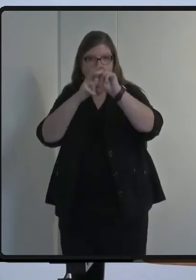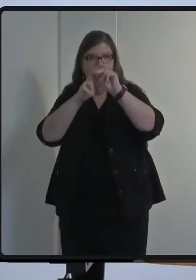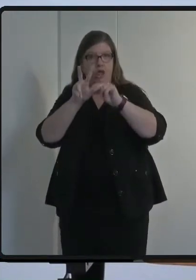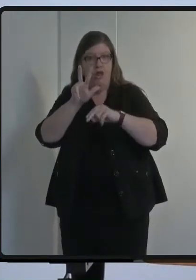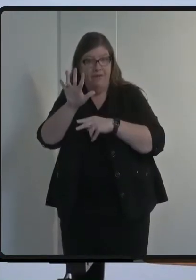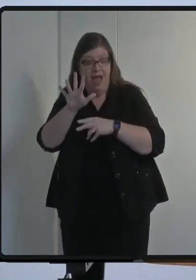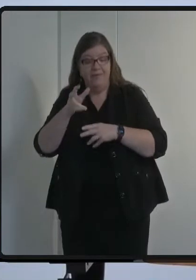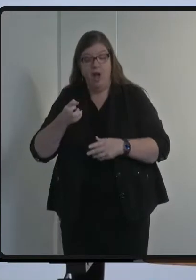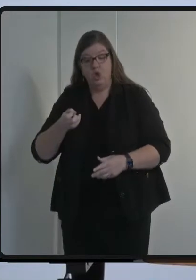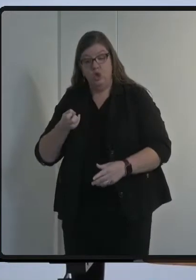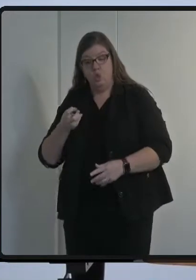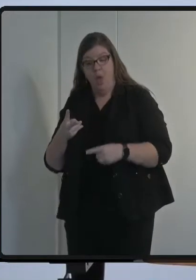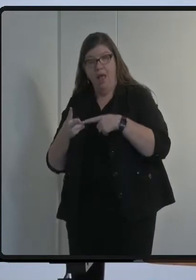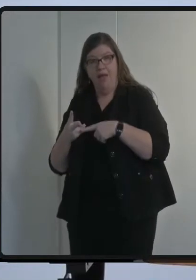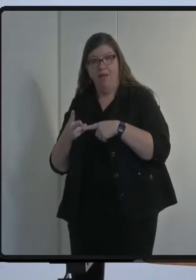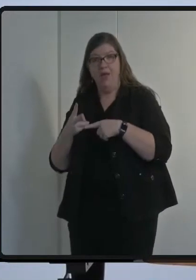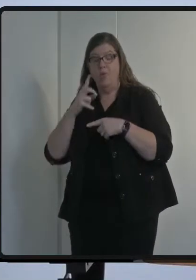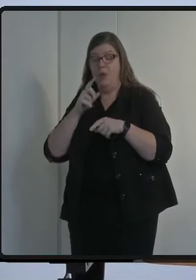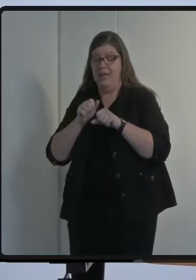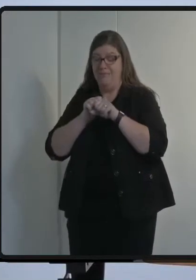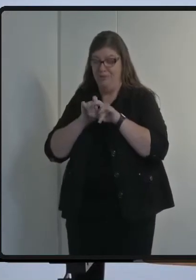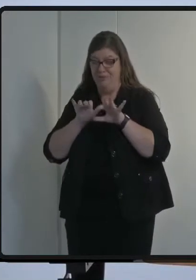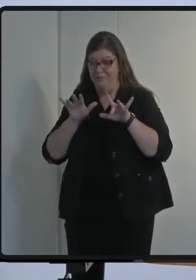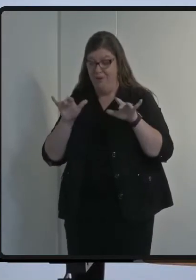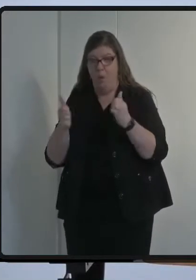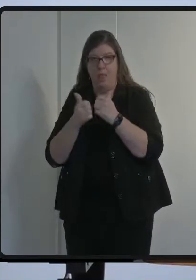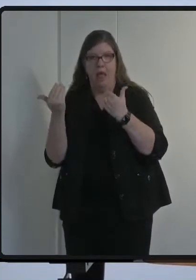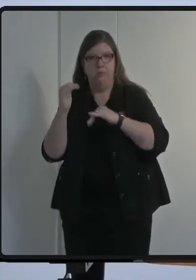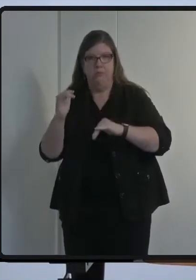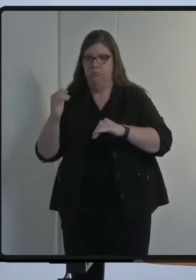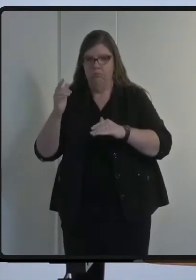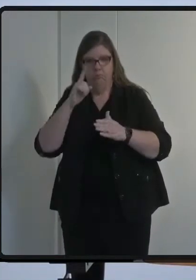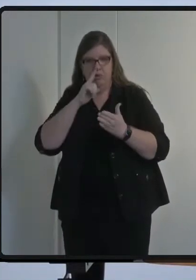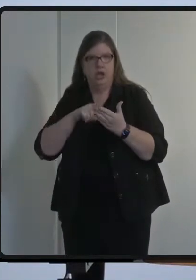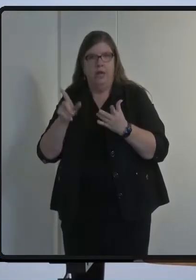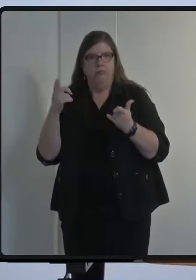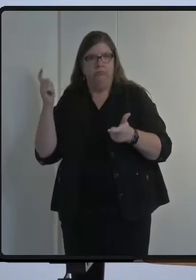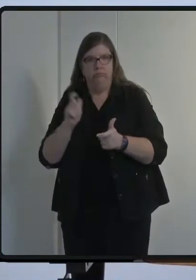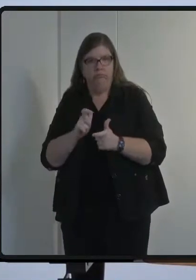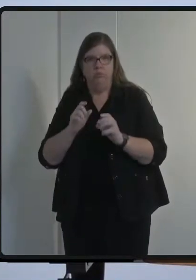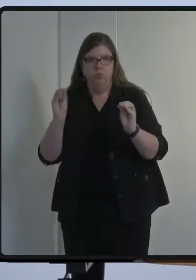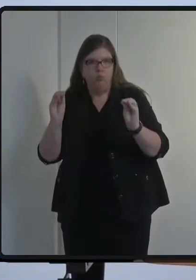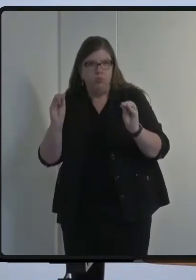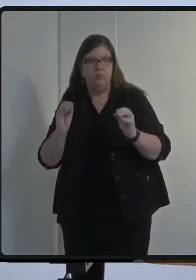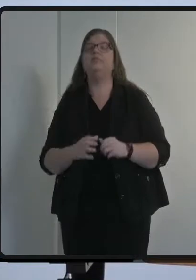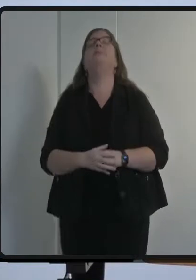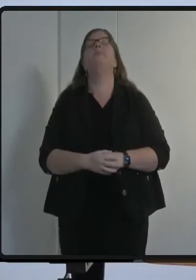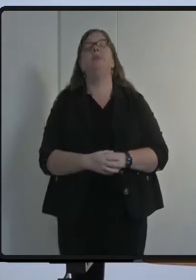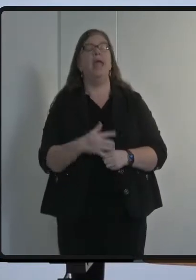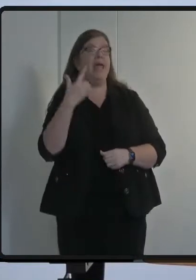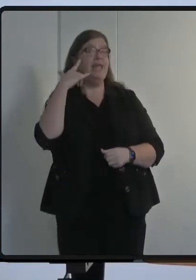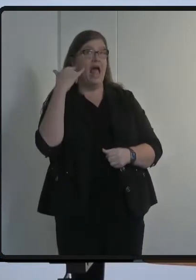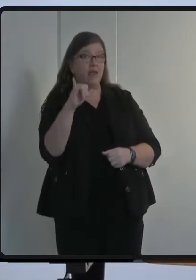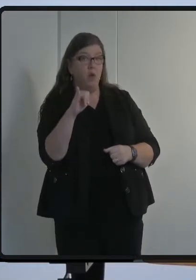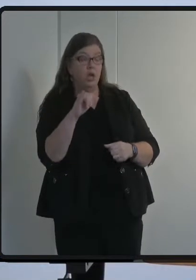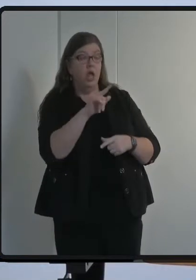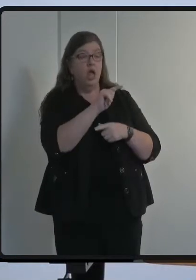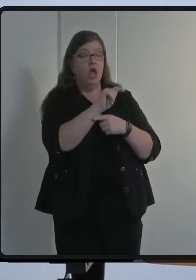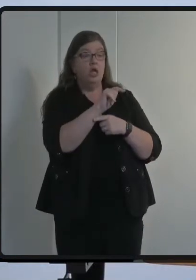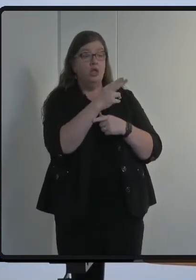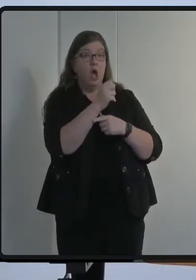currently experiencing unchecked spread of COVID-19. In California this week, increasing cases caused Tehama County to